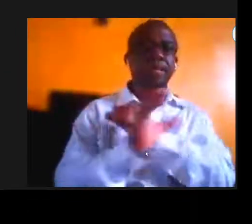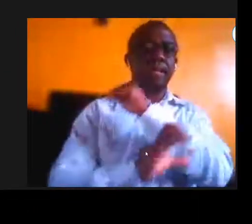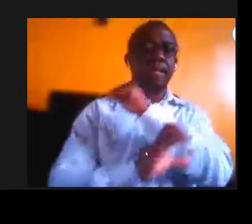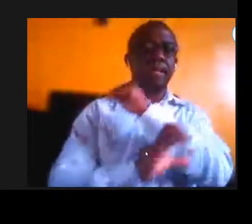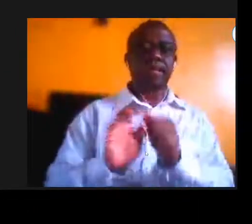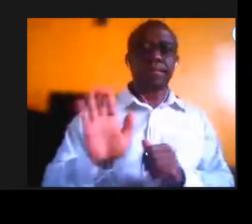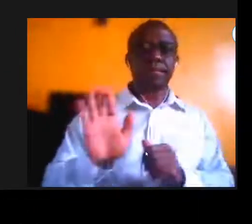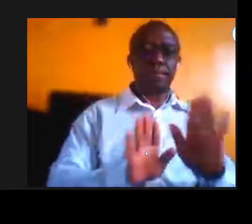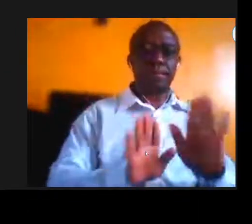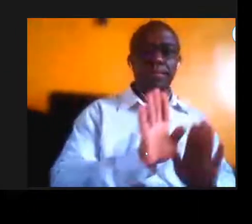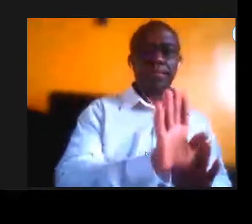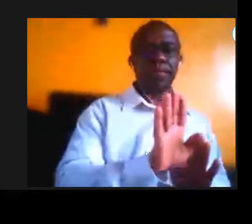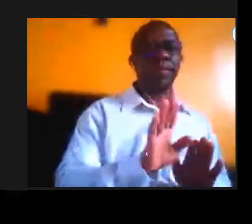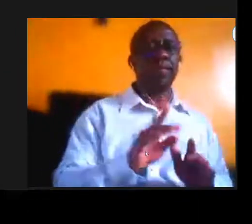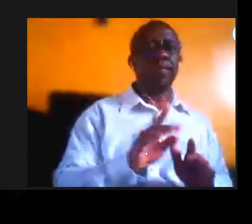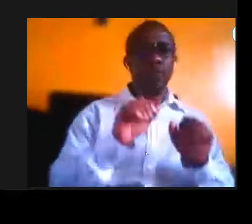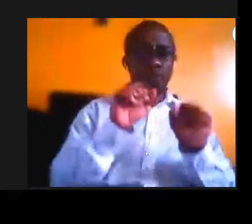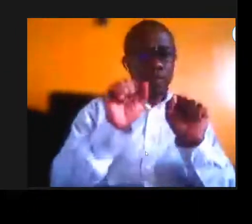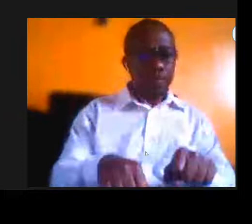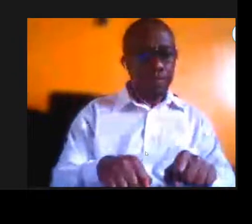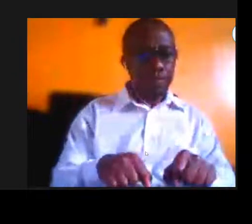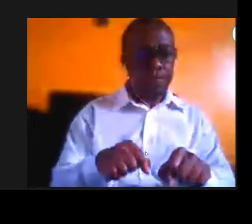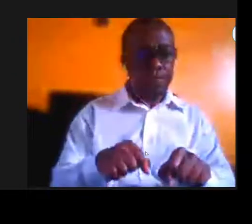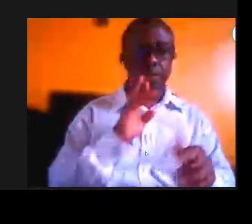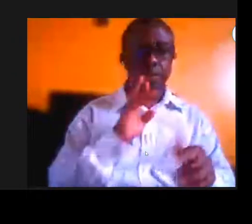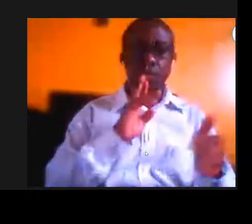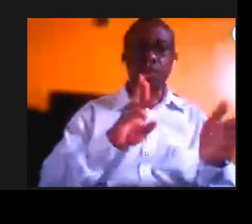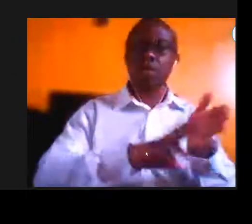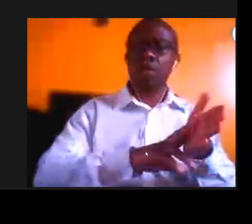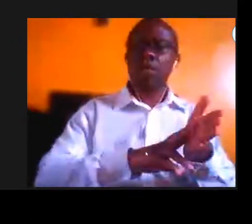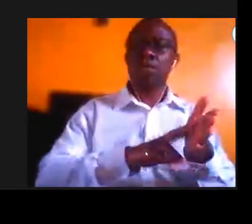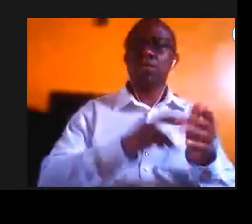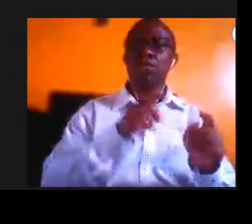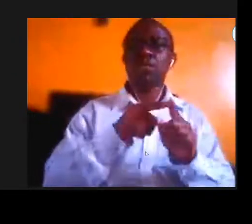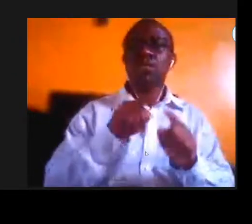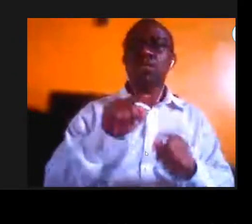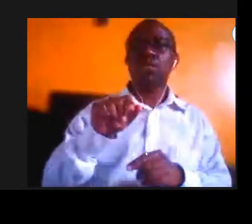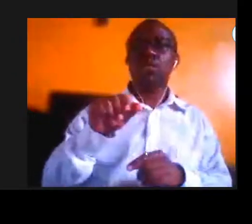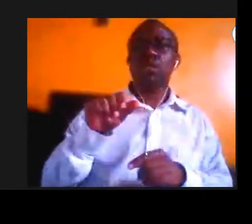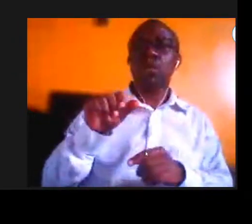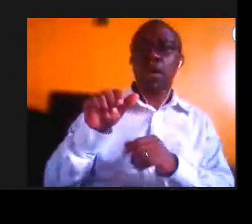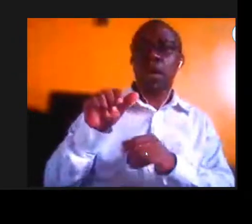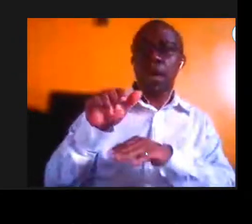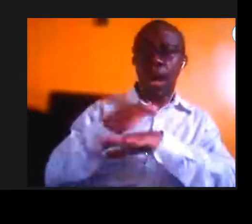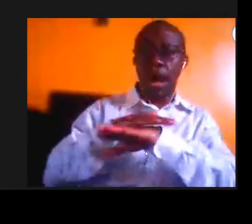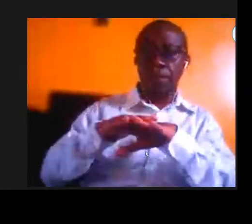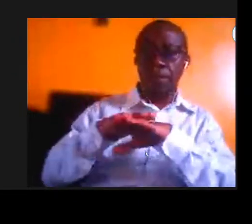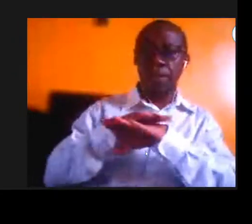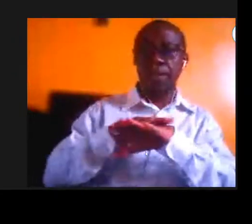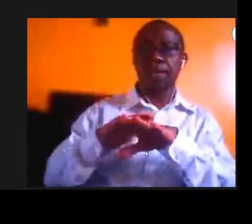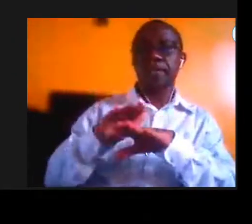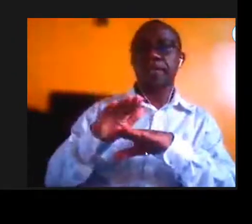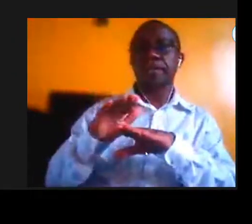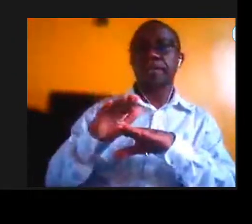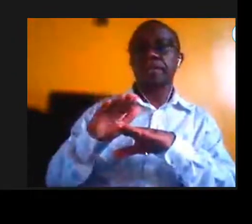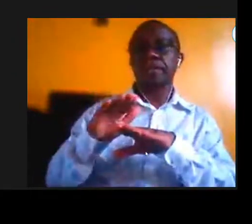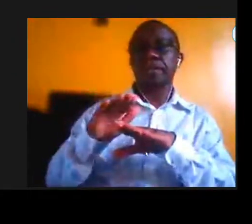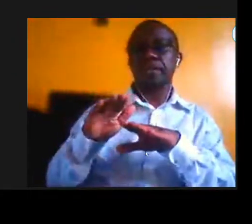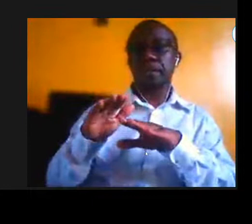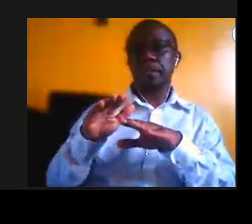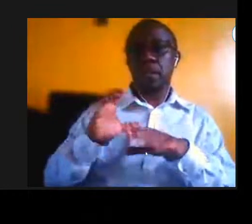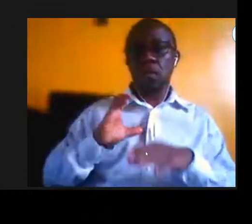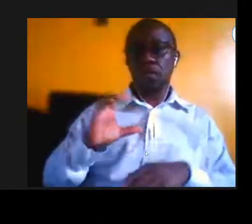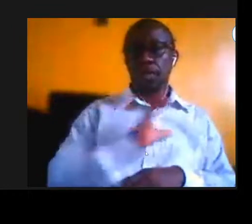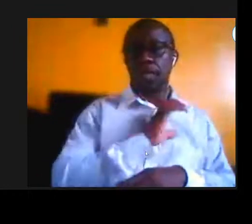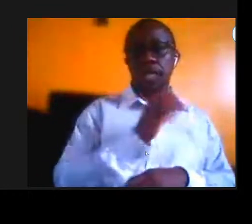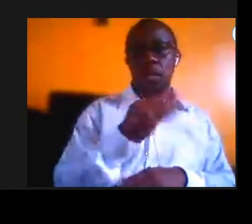be able to report to the African Committee of Experts on the rights and welfare of the child, because this is